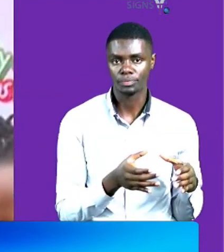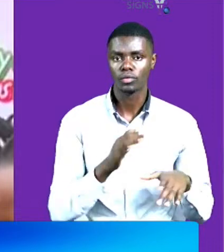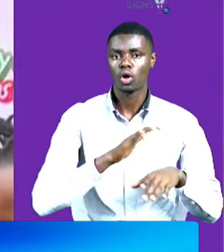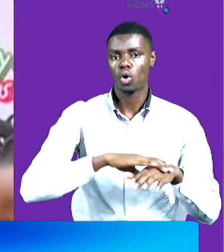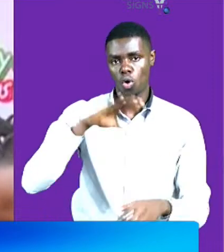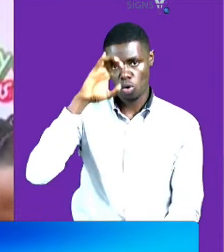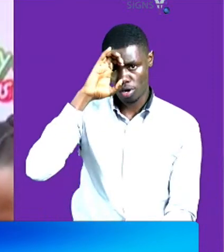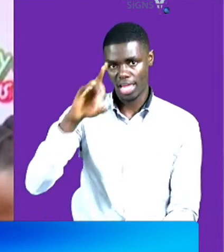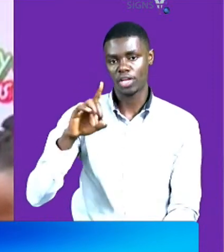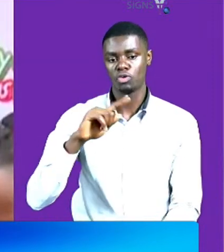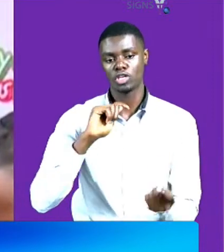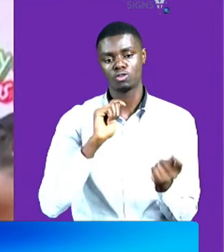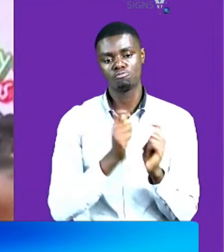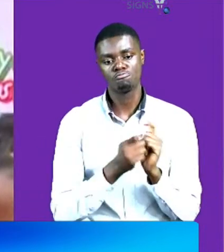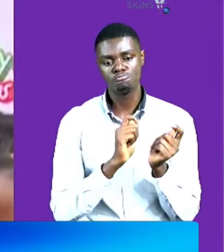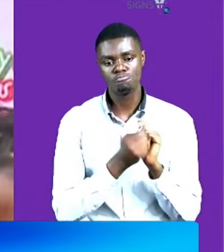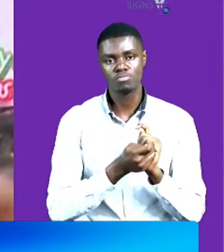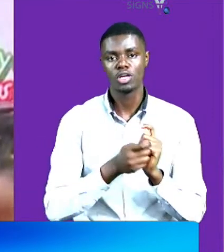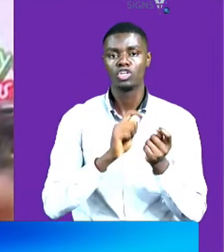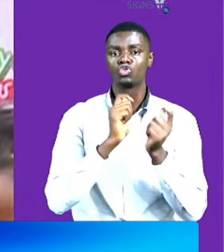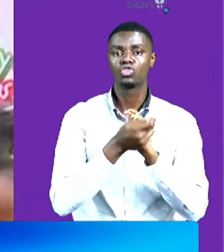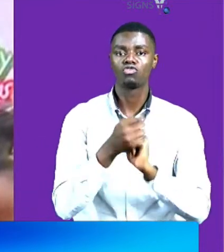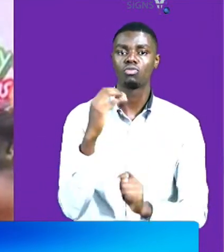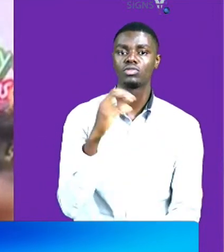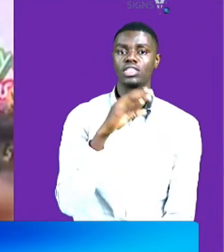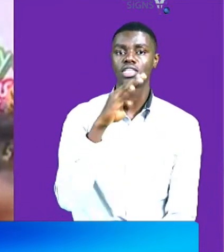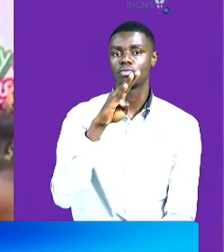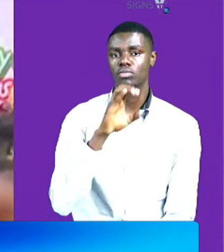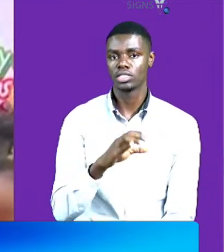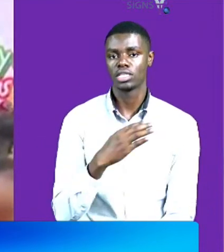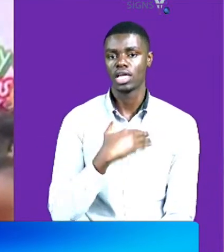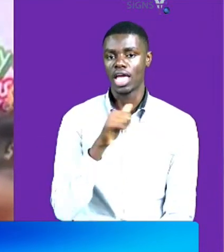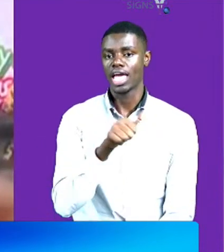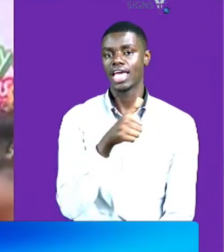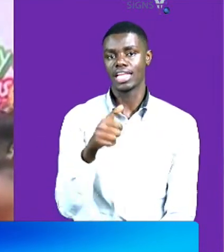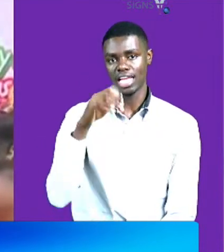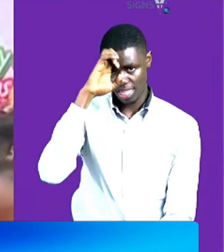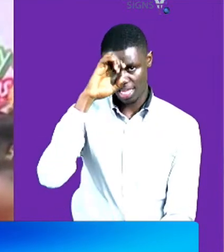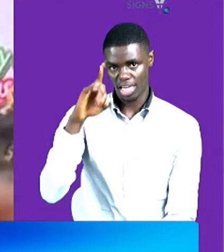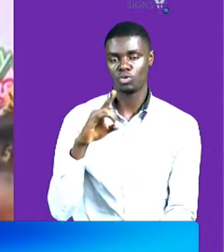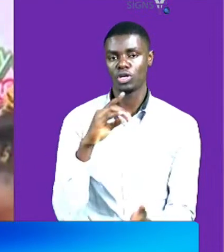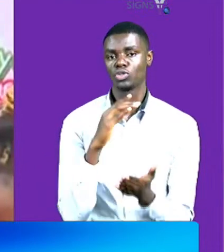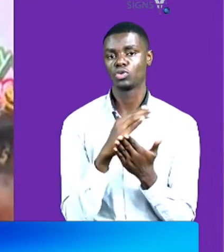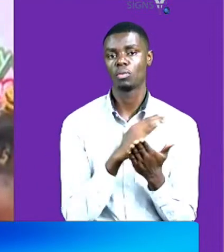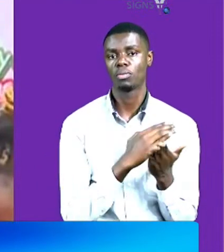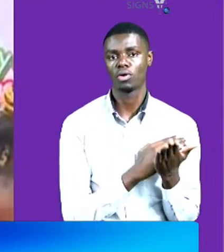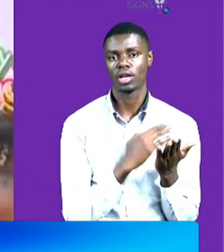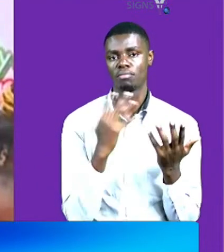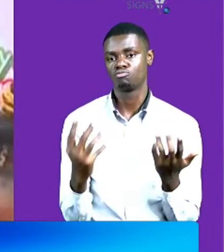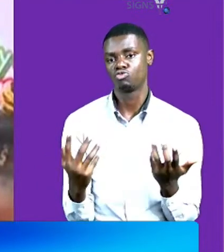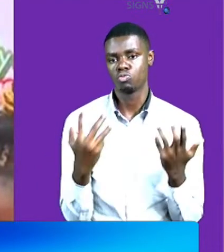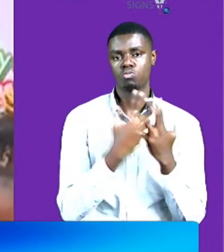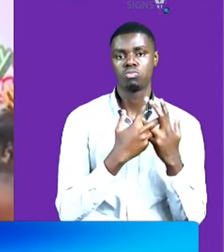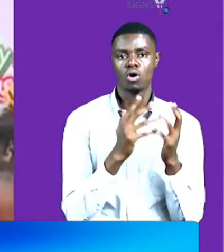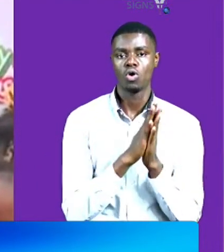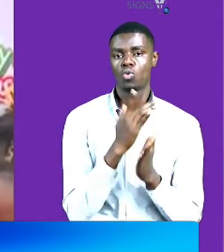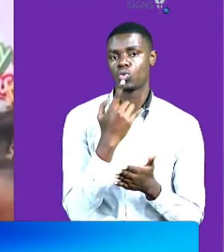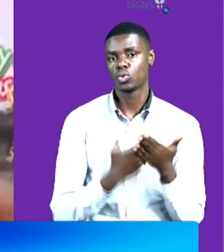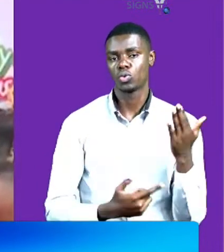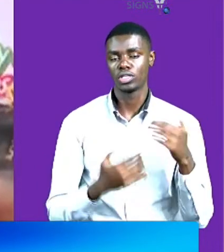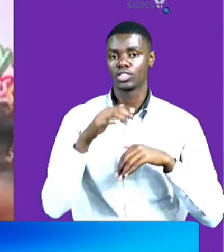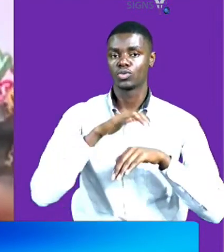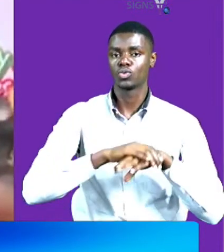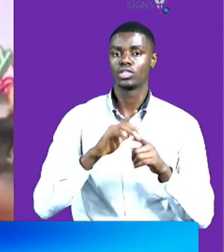educational reforms to reform CBC and other education programs to align them with what is good for our